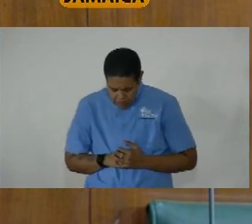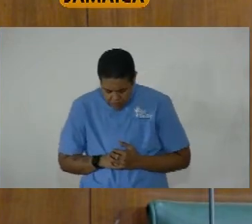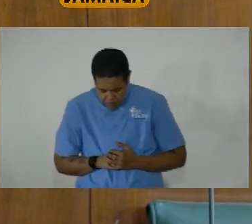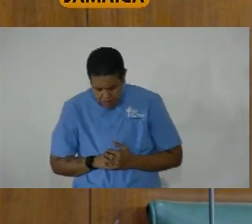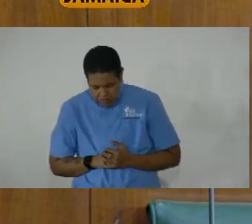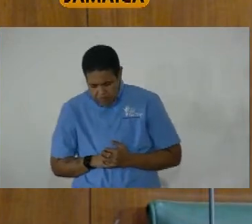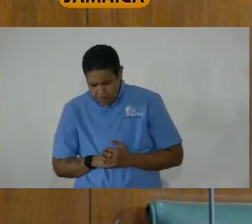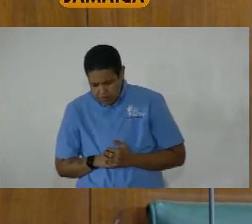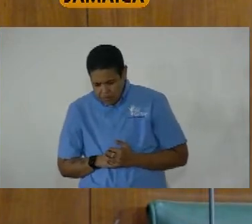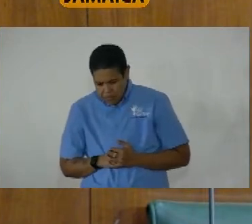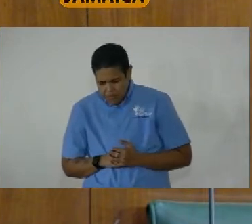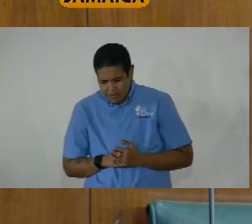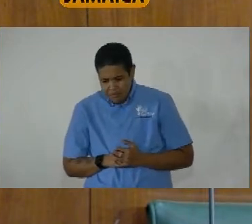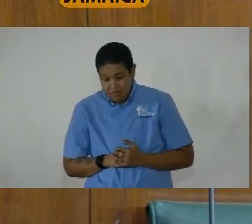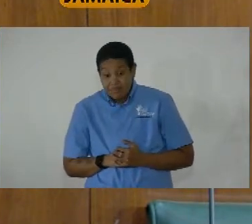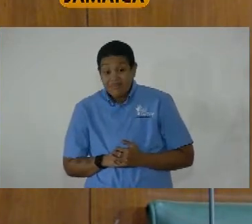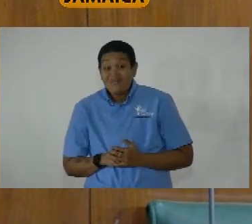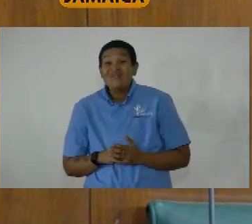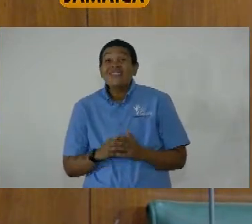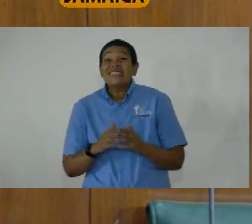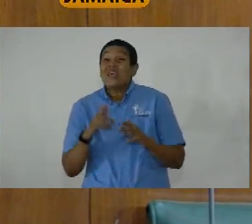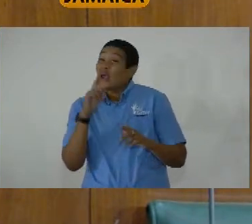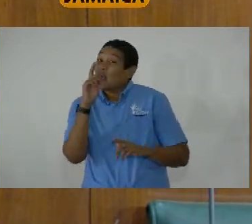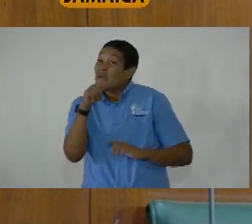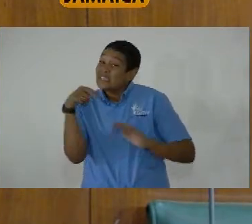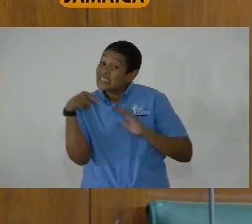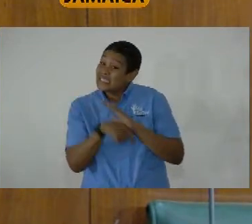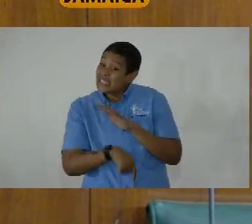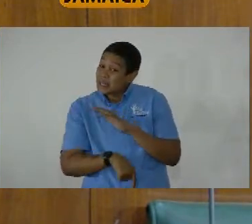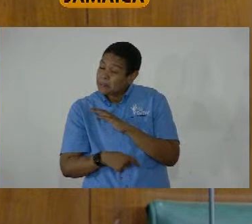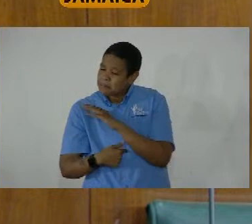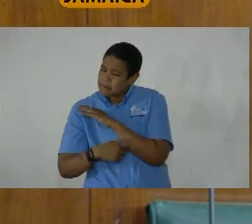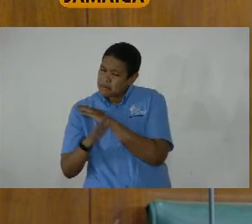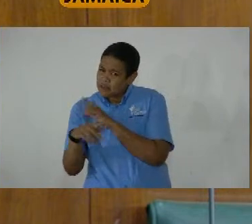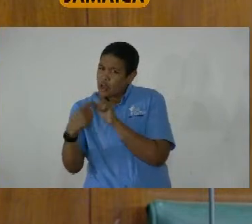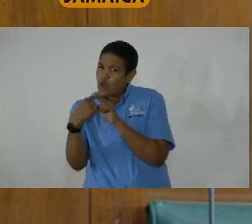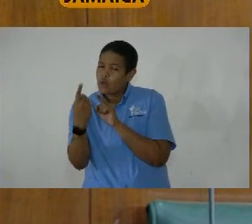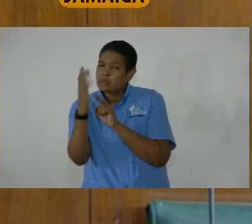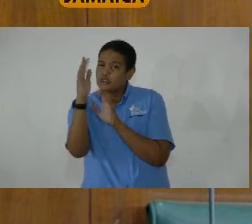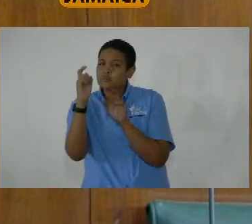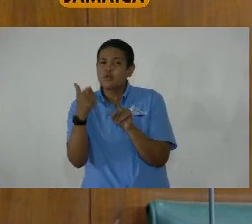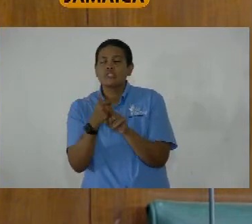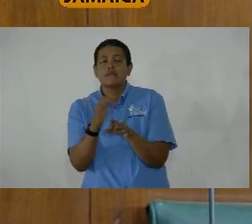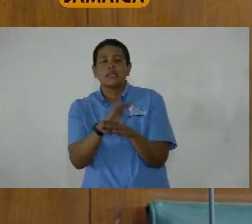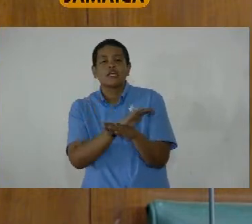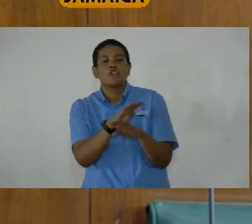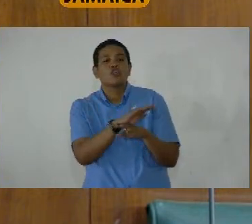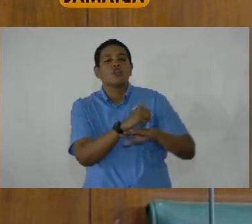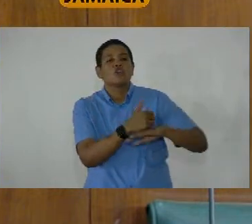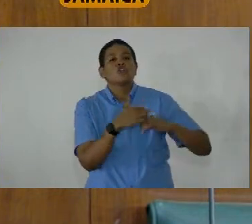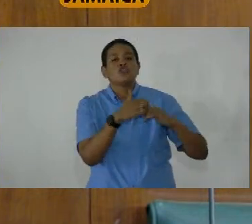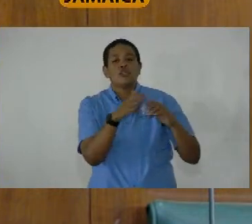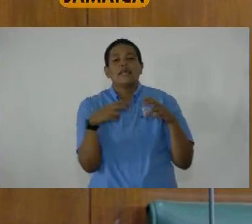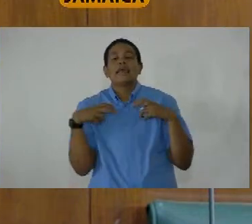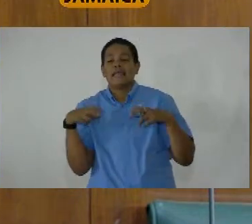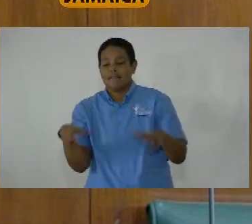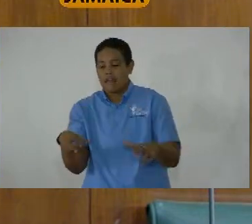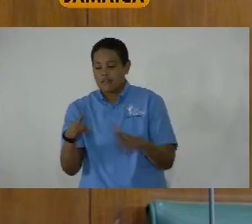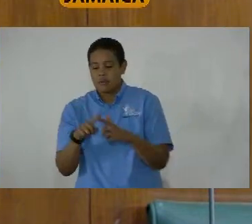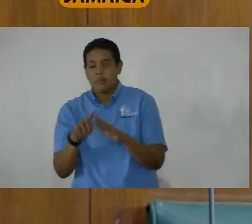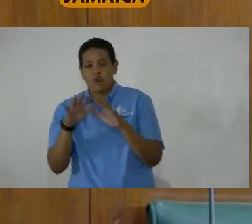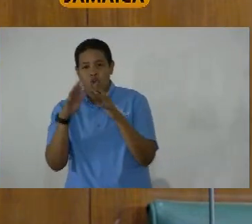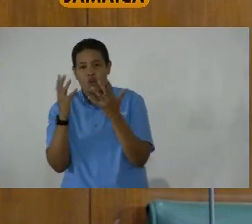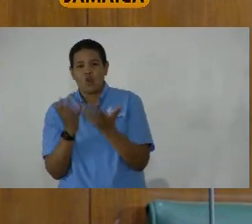The lens through which I speak to this question is that of the opposition spokesman on industry, investment, and